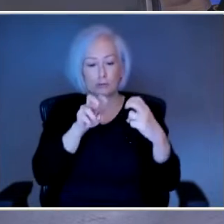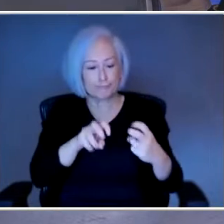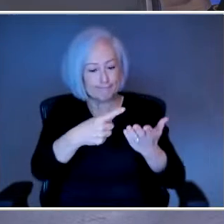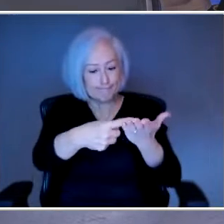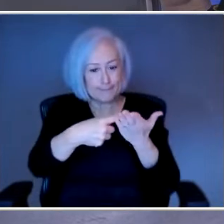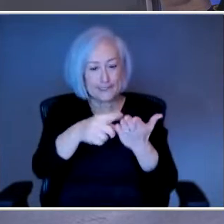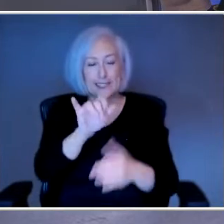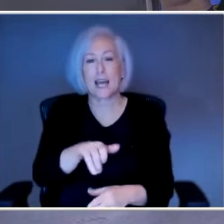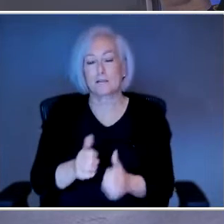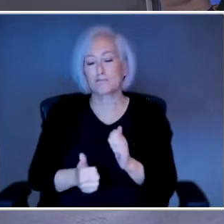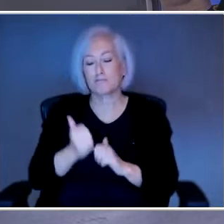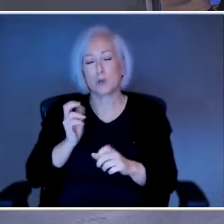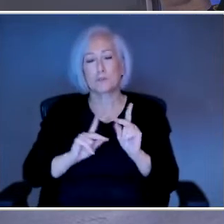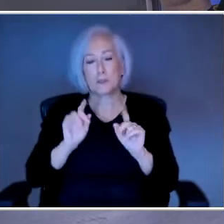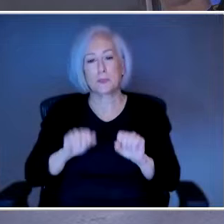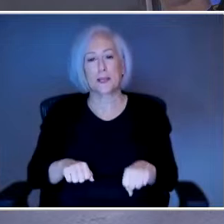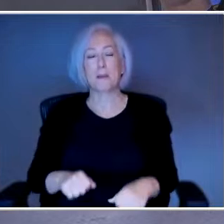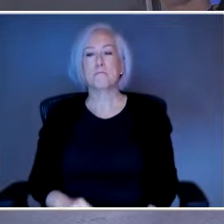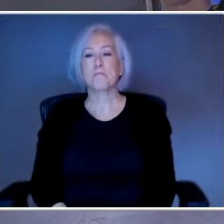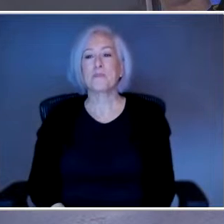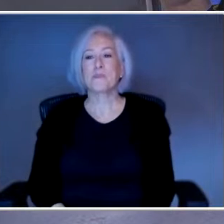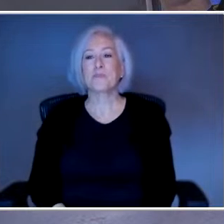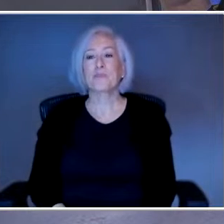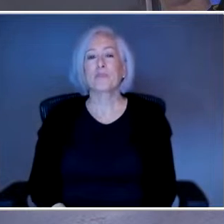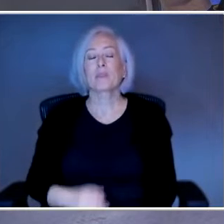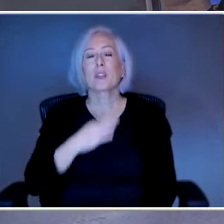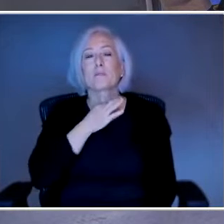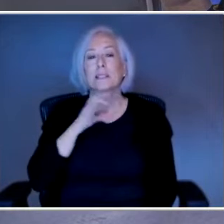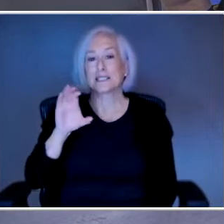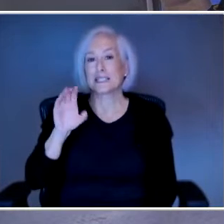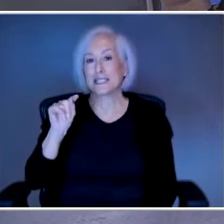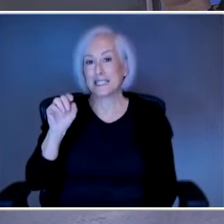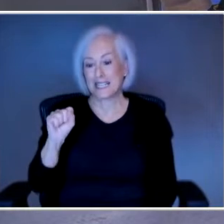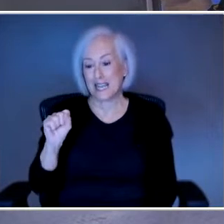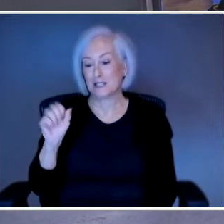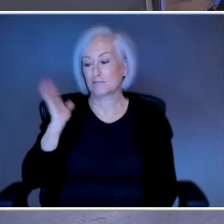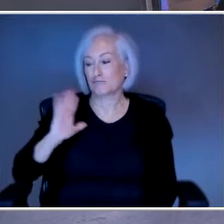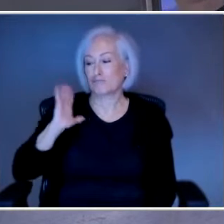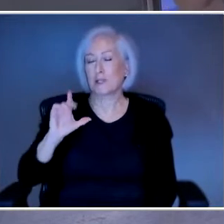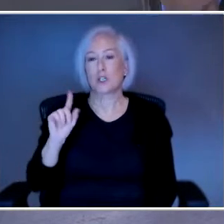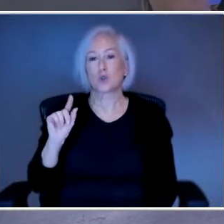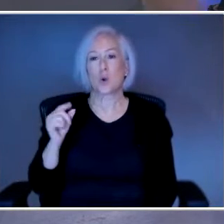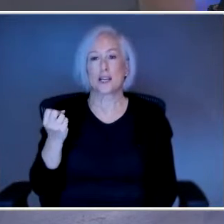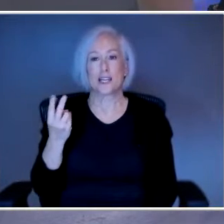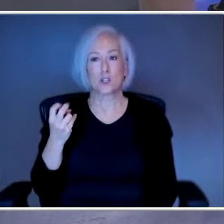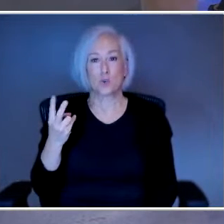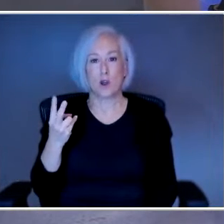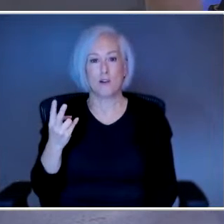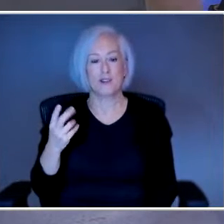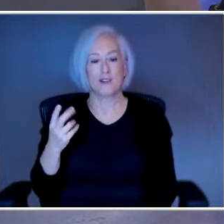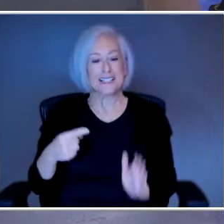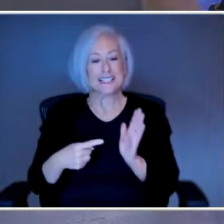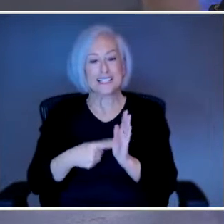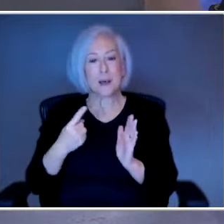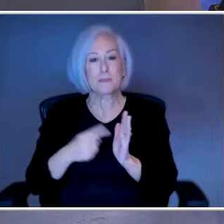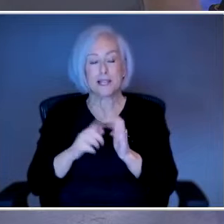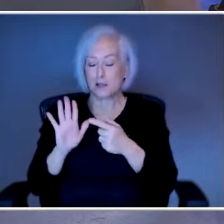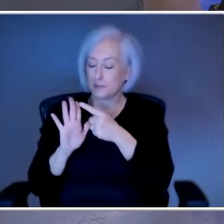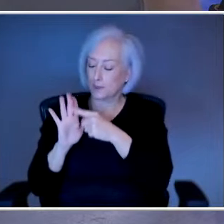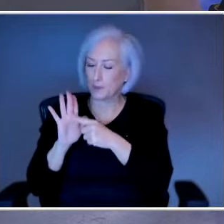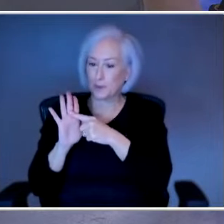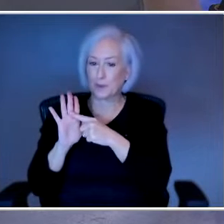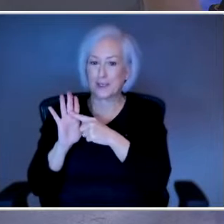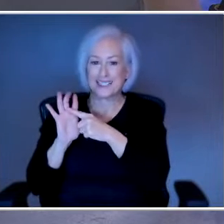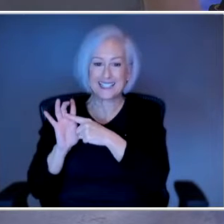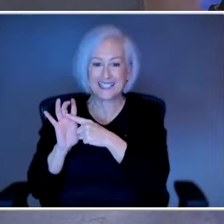question. She had CTR surgery in 2012, says, my middle finger locks at times now and can't always stretch it